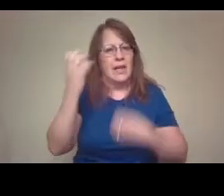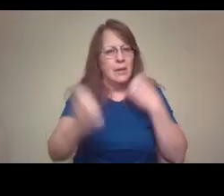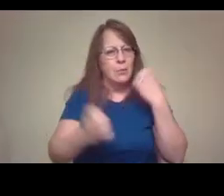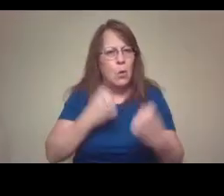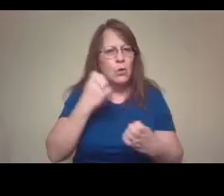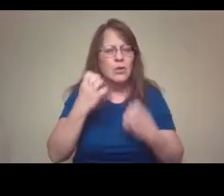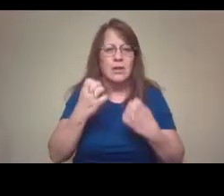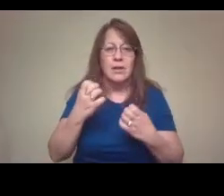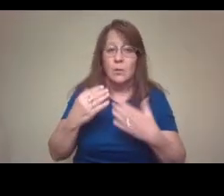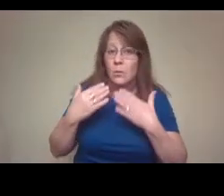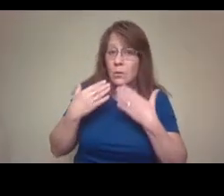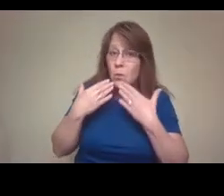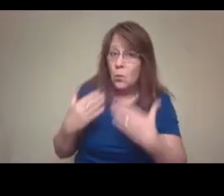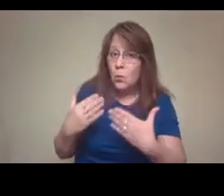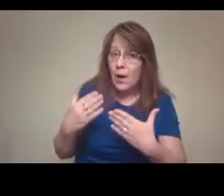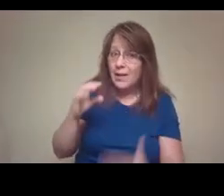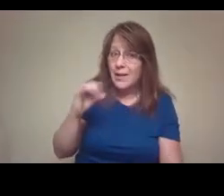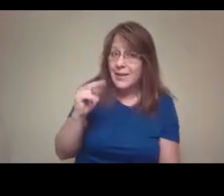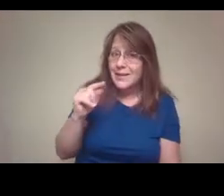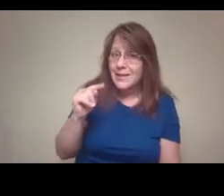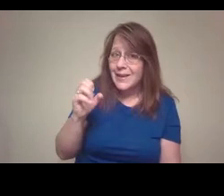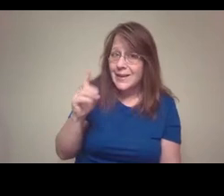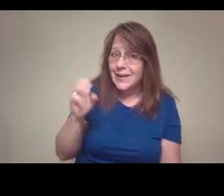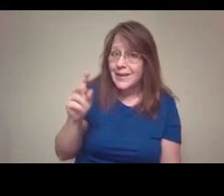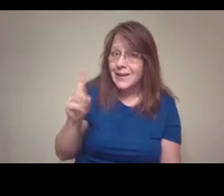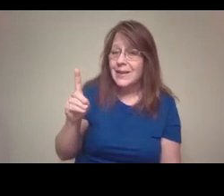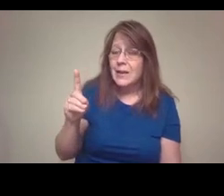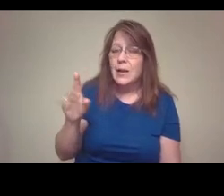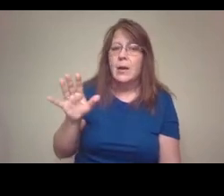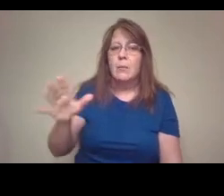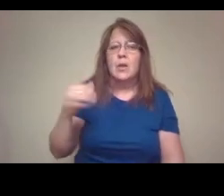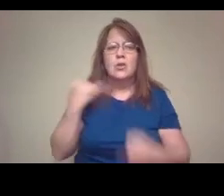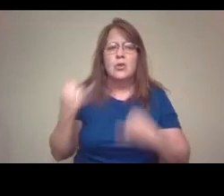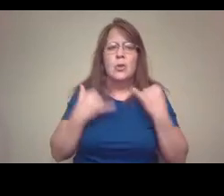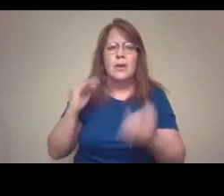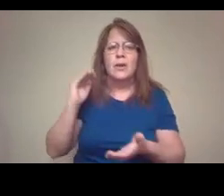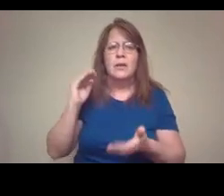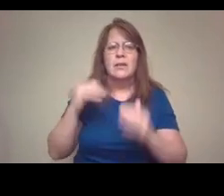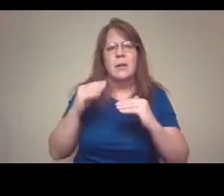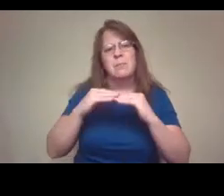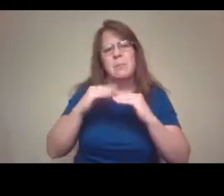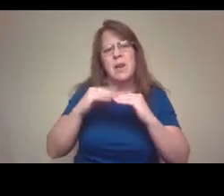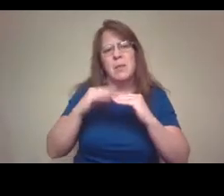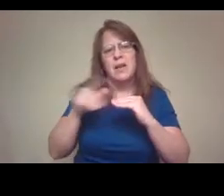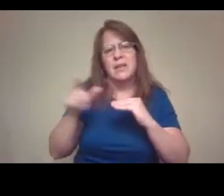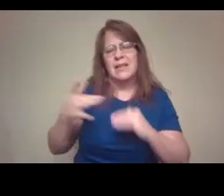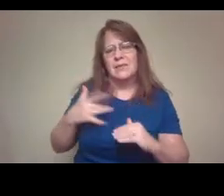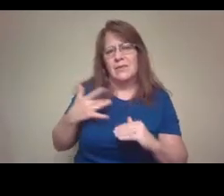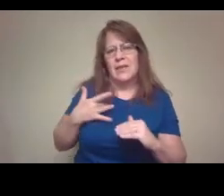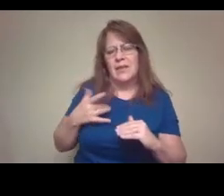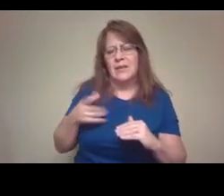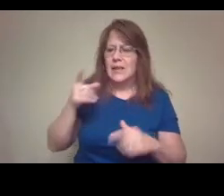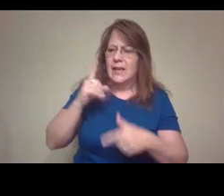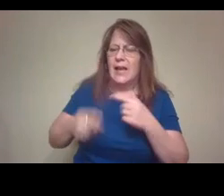intended, Joy unintentionally is minimizing his feelings. She's not giving him the space to express how he feels and where he's coming